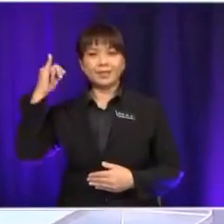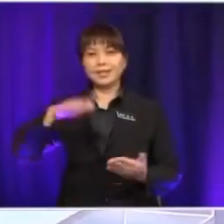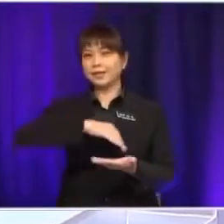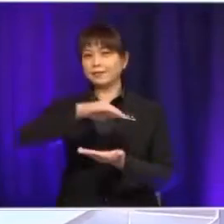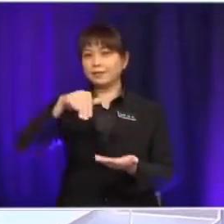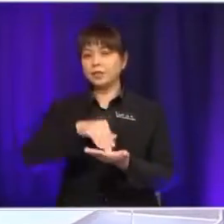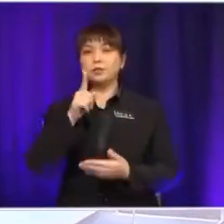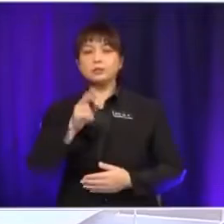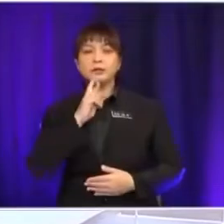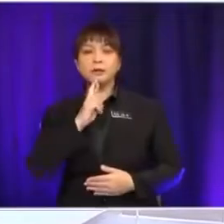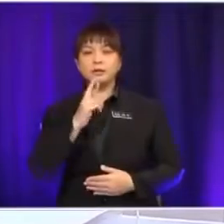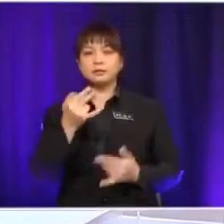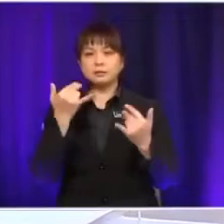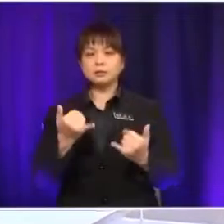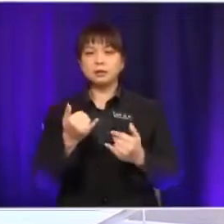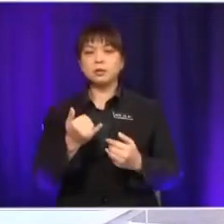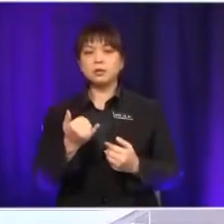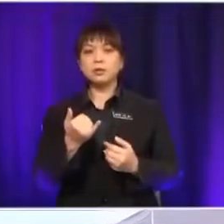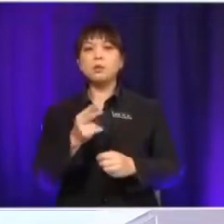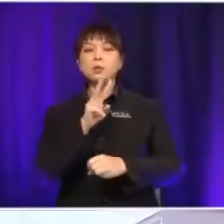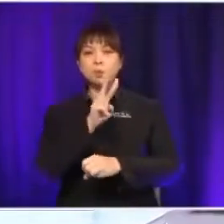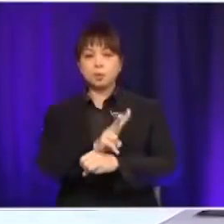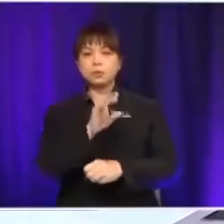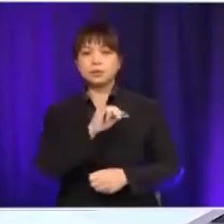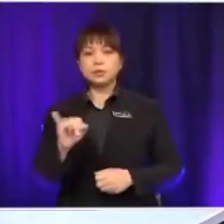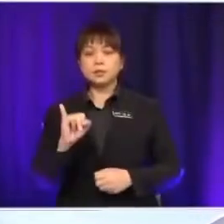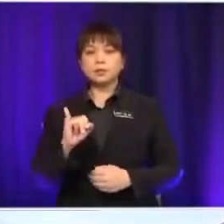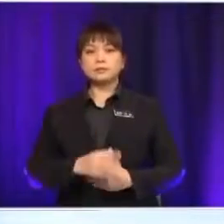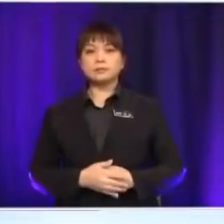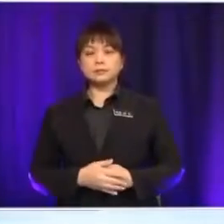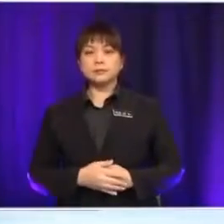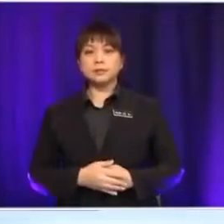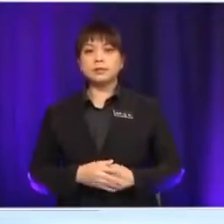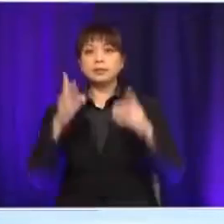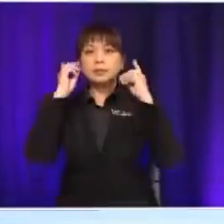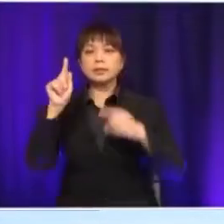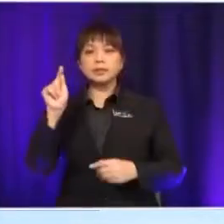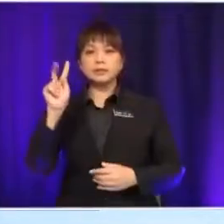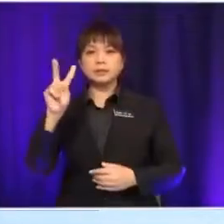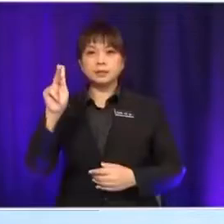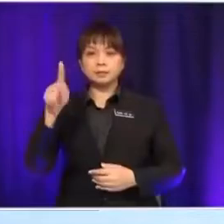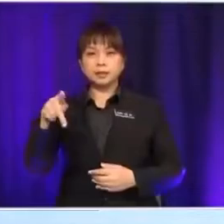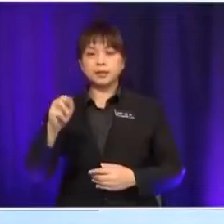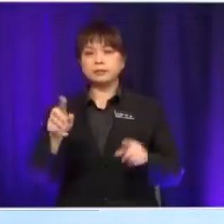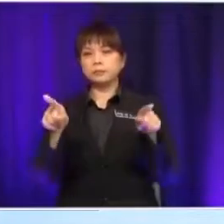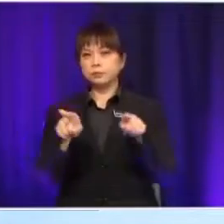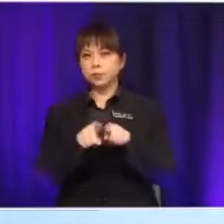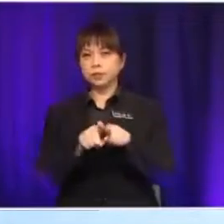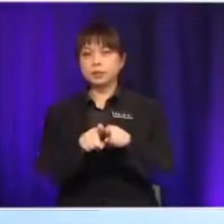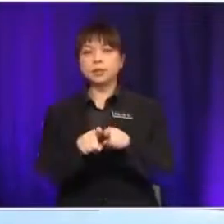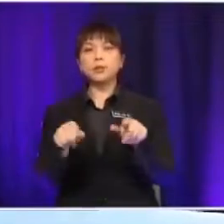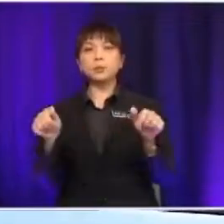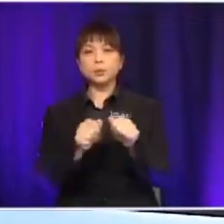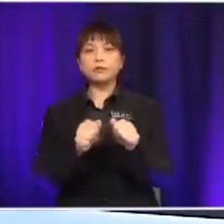Everyone, you are now watching slot Menengah Atas or Upper Form on Didik TV KPM together with me, Sean Steven, as your